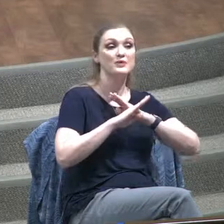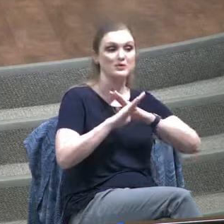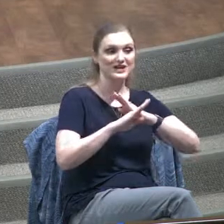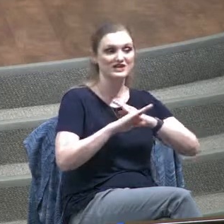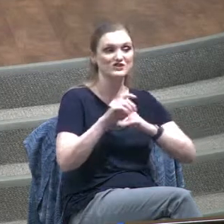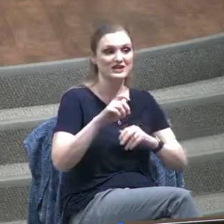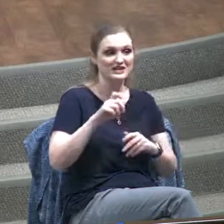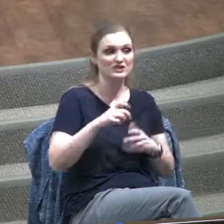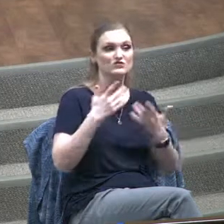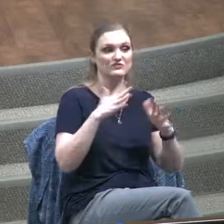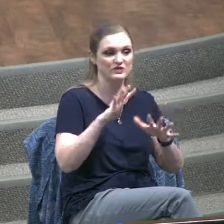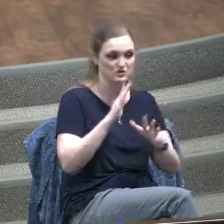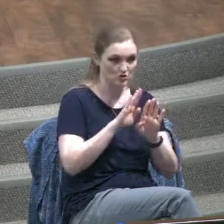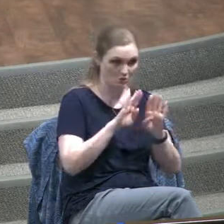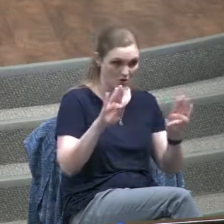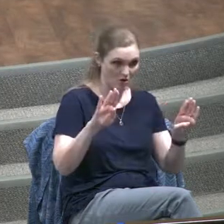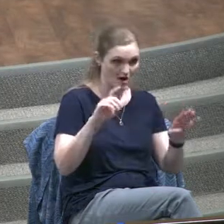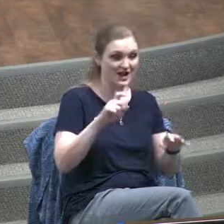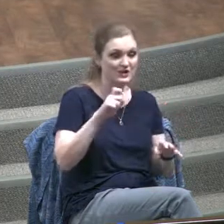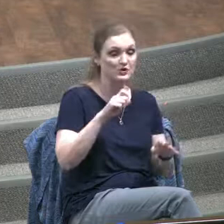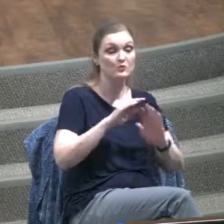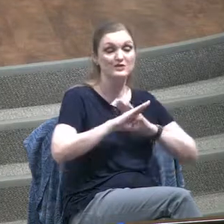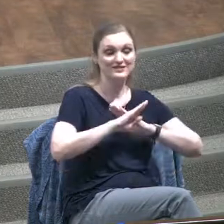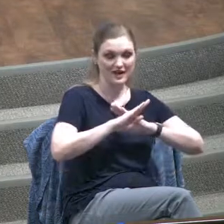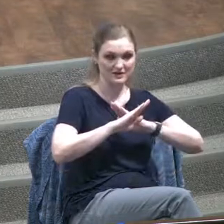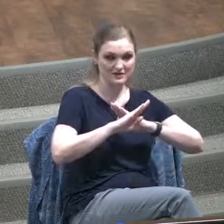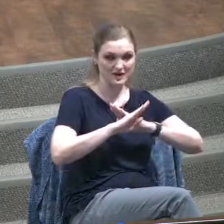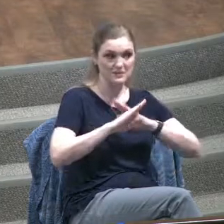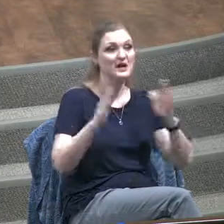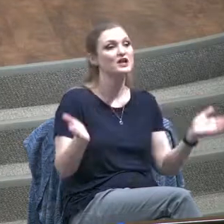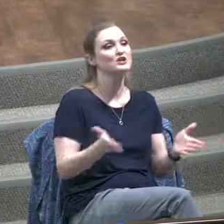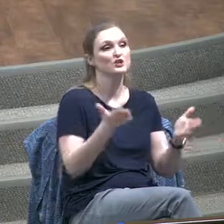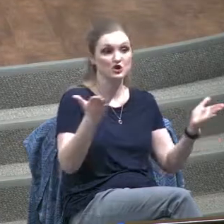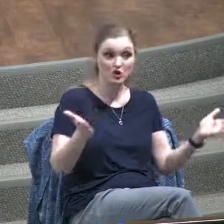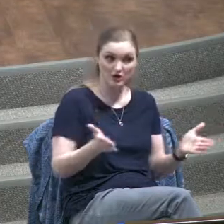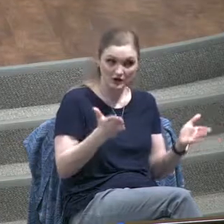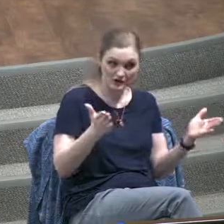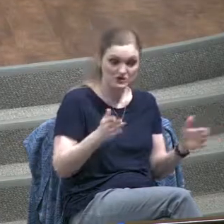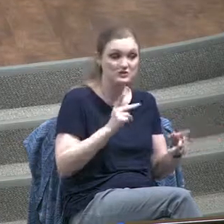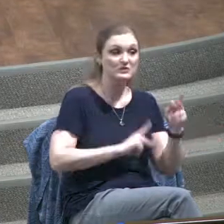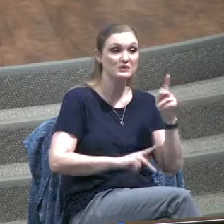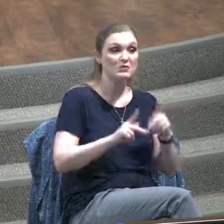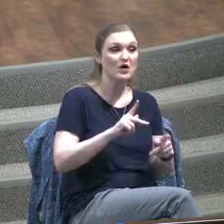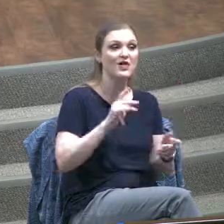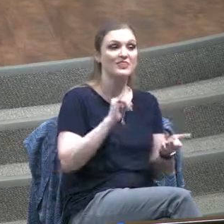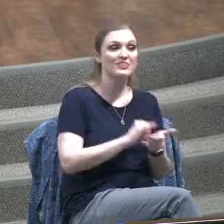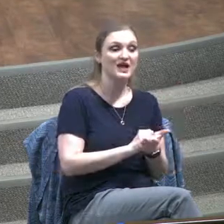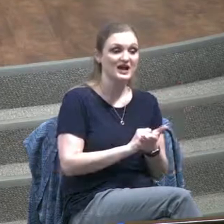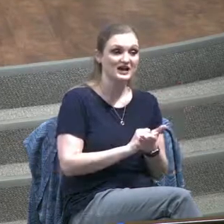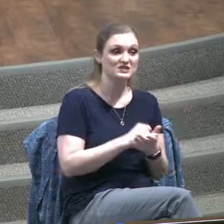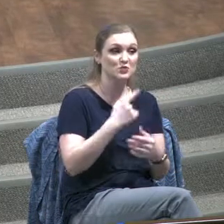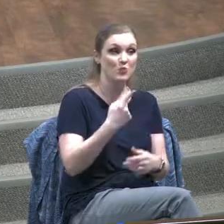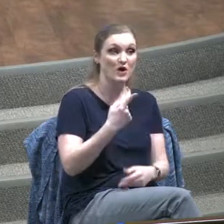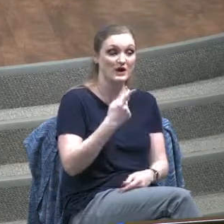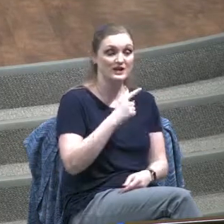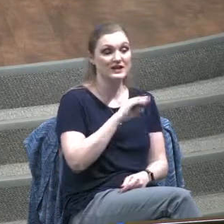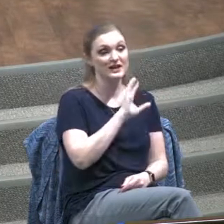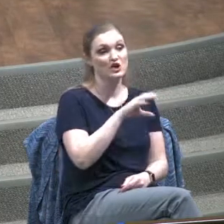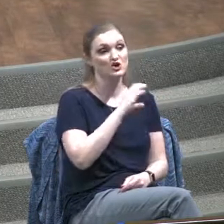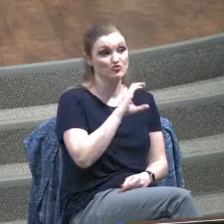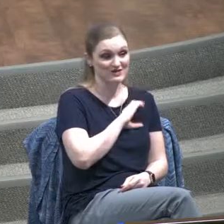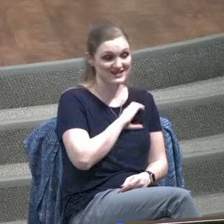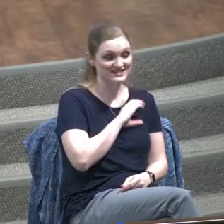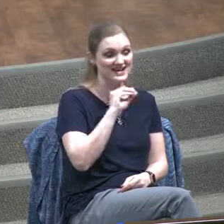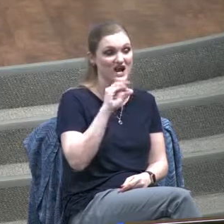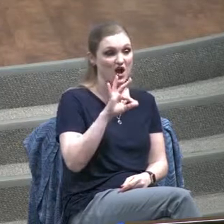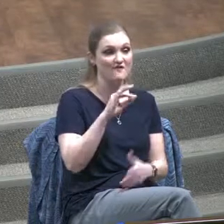needed to finish this wall. He had to protect them. He had to encourage them. That's one of the